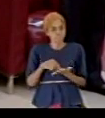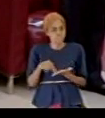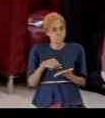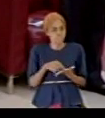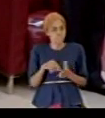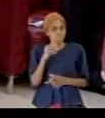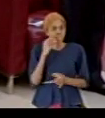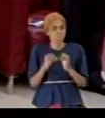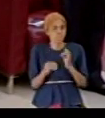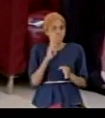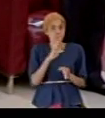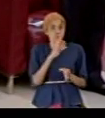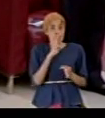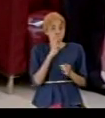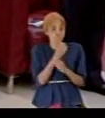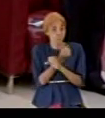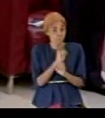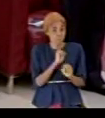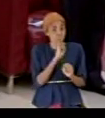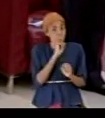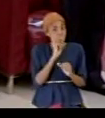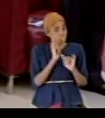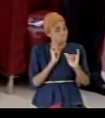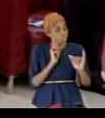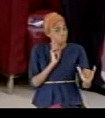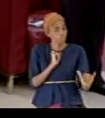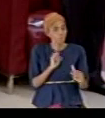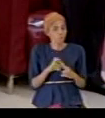are still keeping your experience or you have lost it.